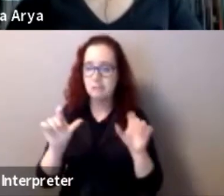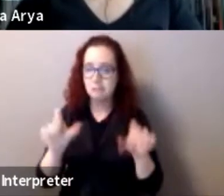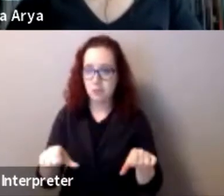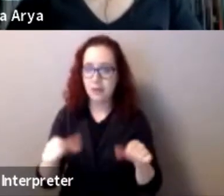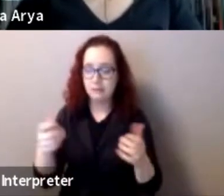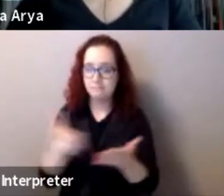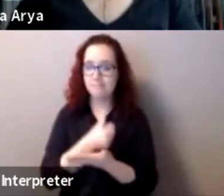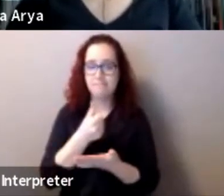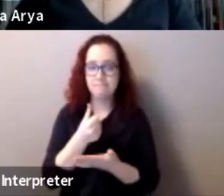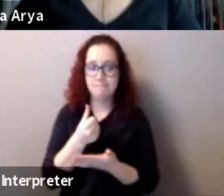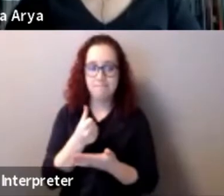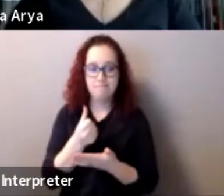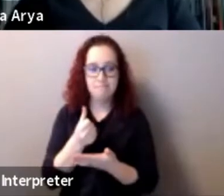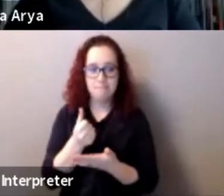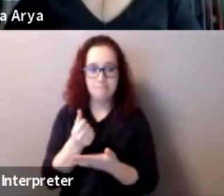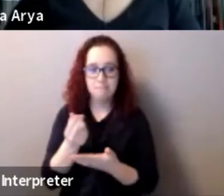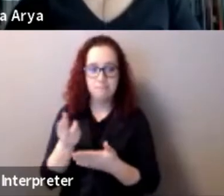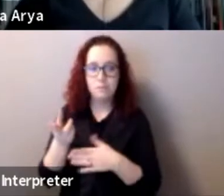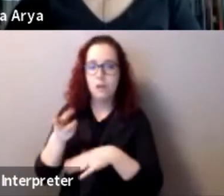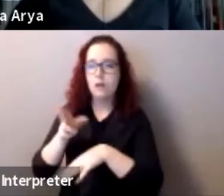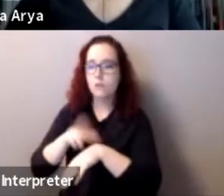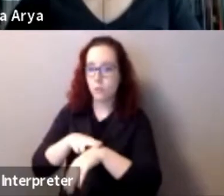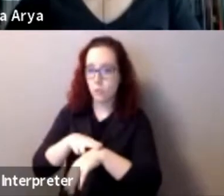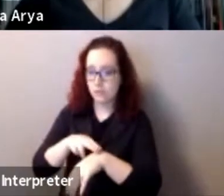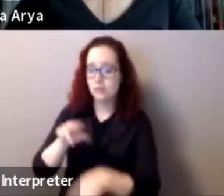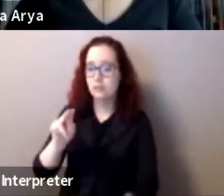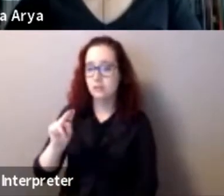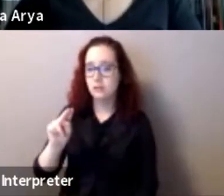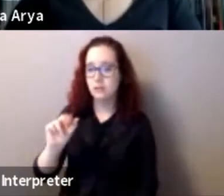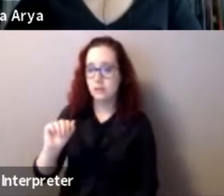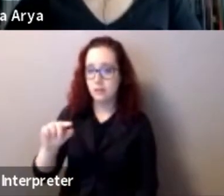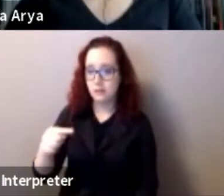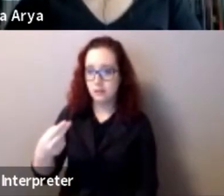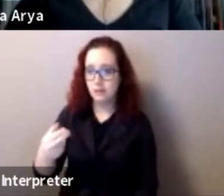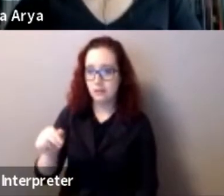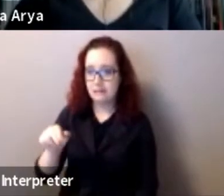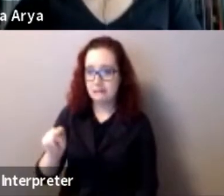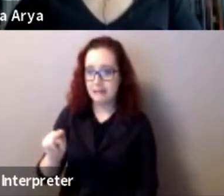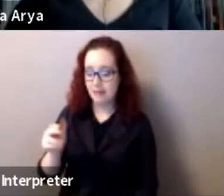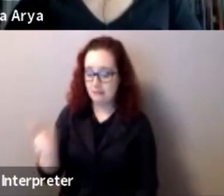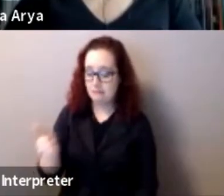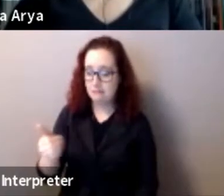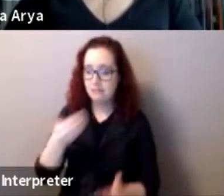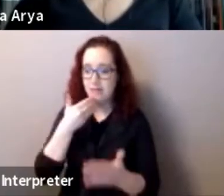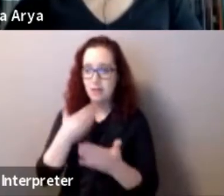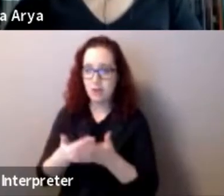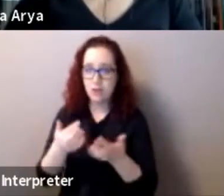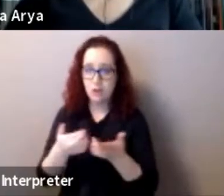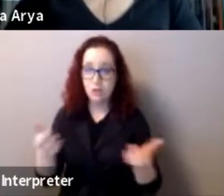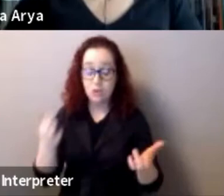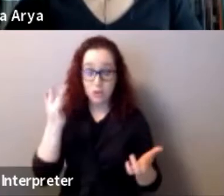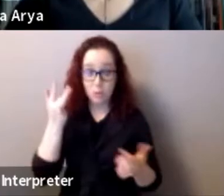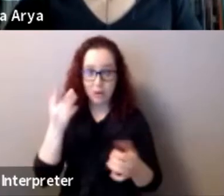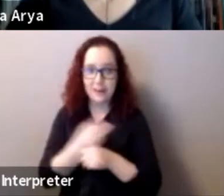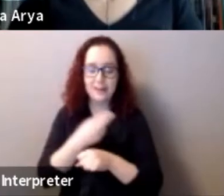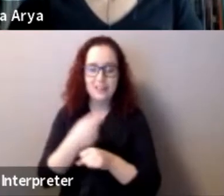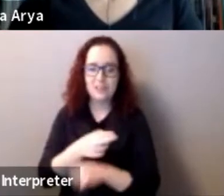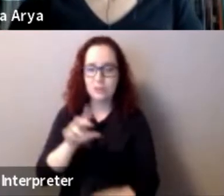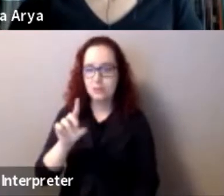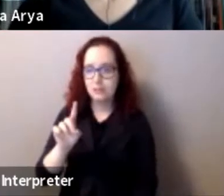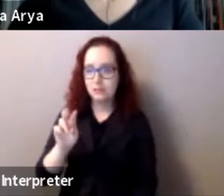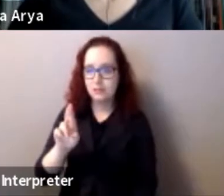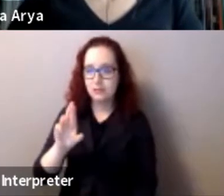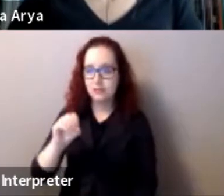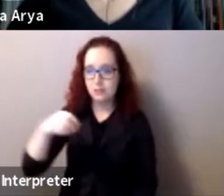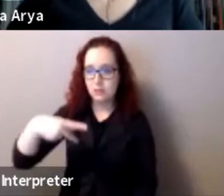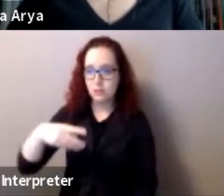course, Nathan is a great resource because he uses a lot Dropbox, and I really enjoyed